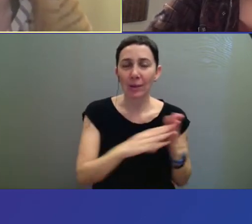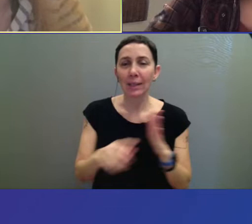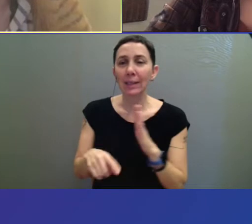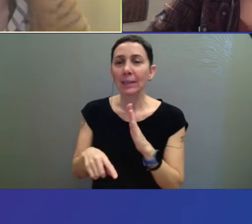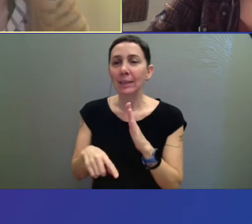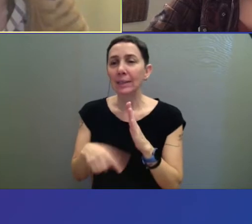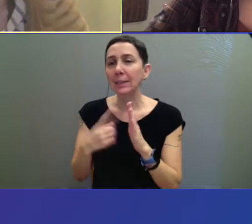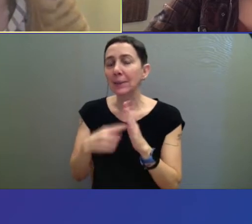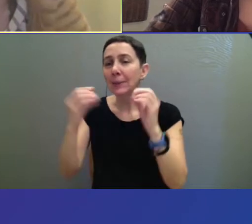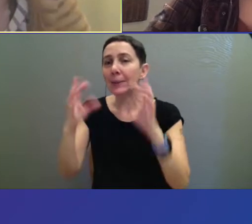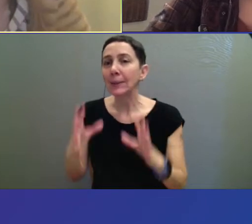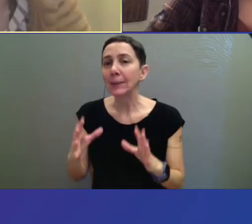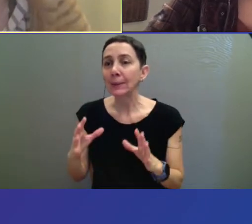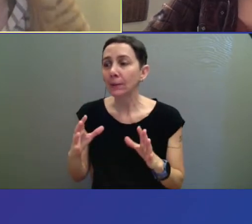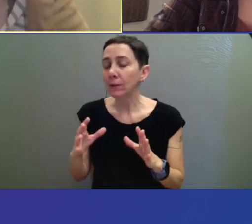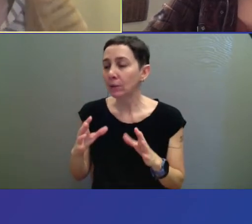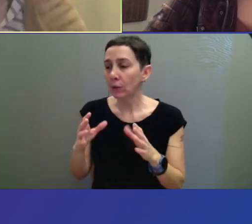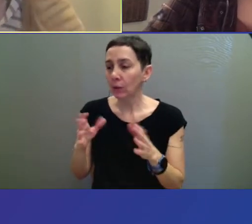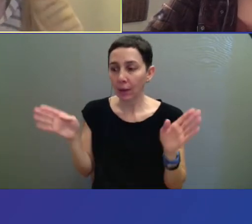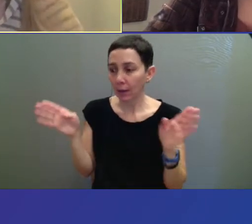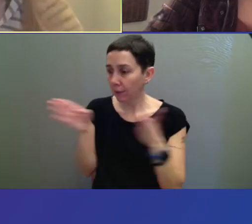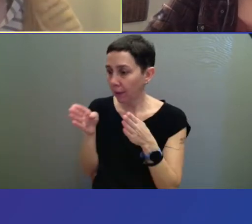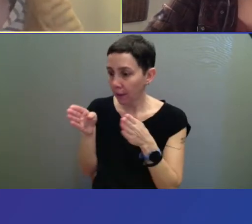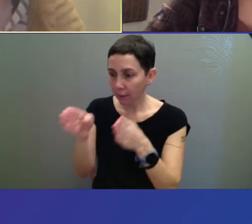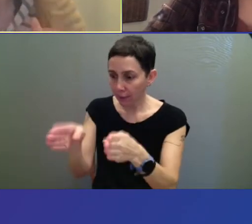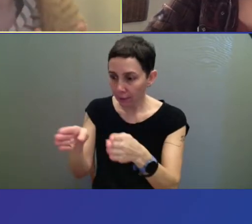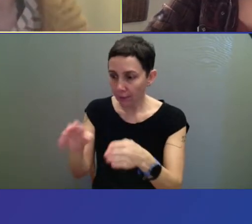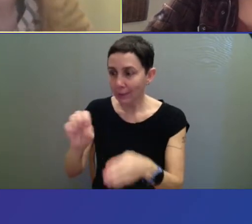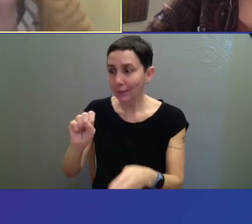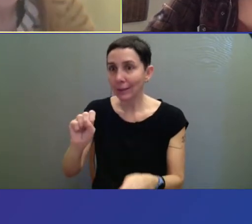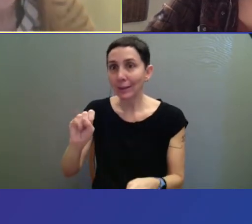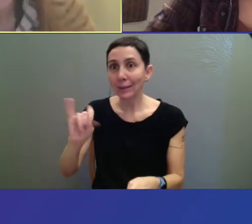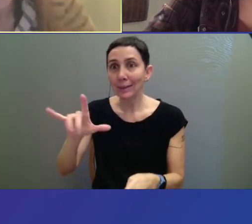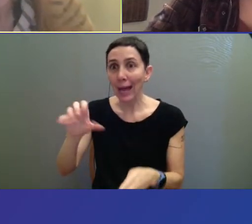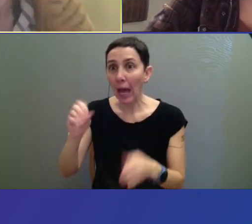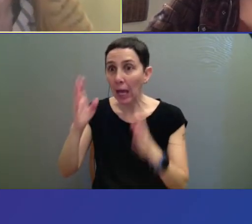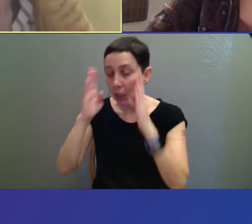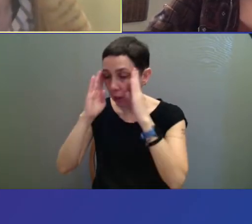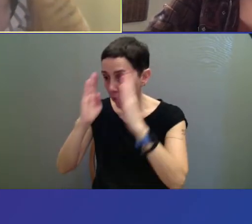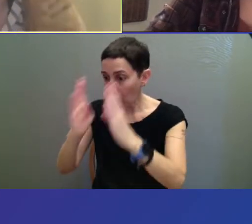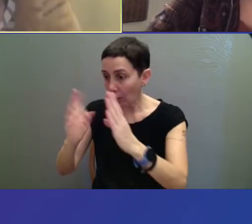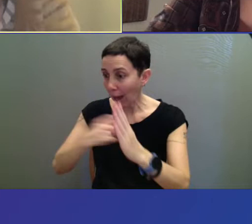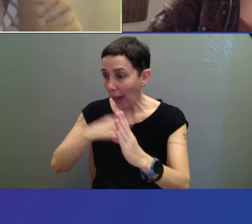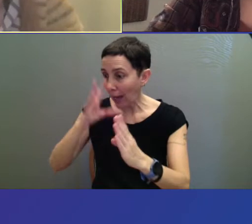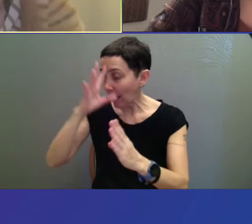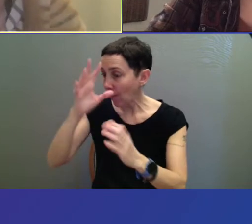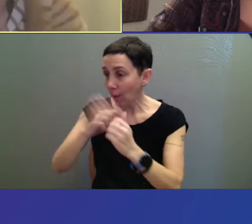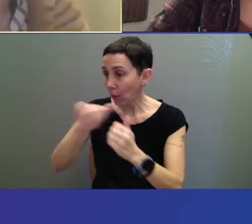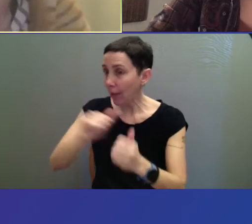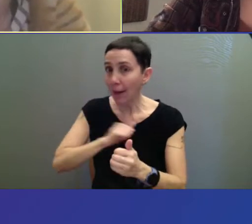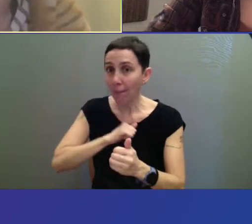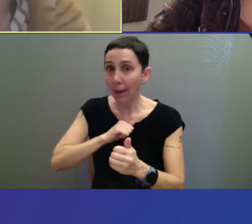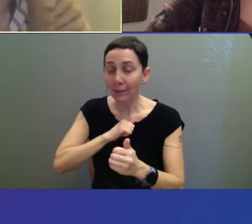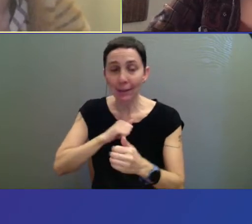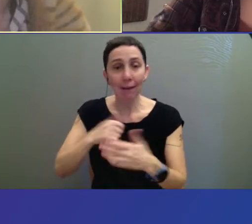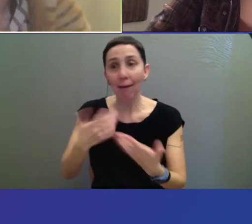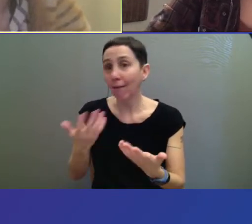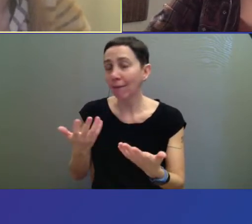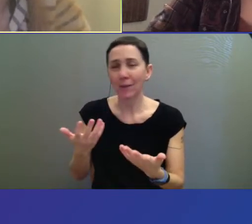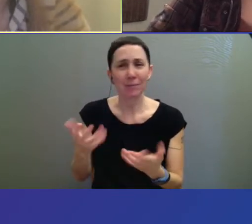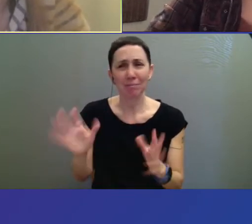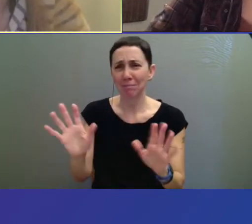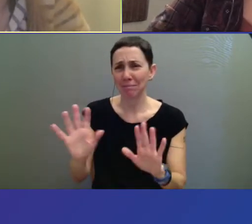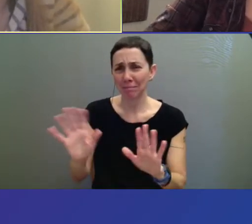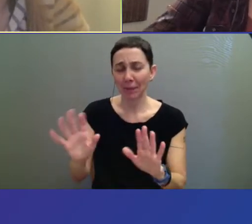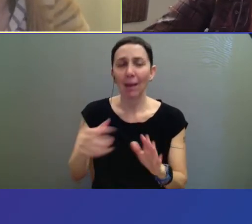thinking that we are I don't know, coming up with these things on our own and that it's accessible to us. So